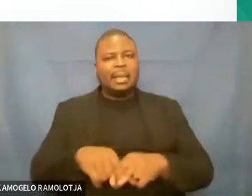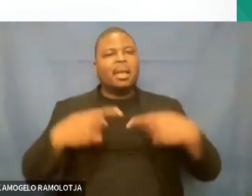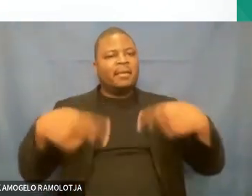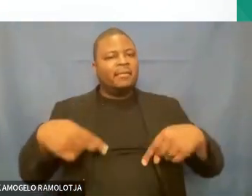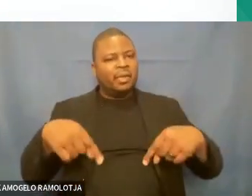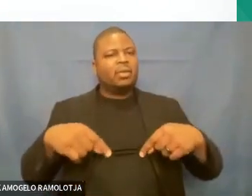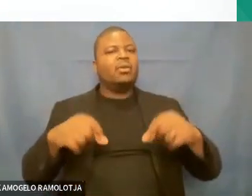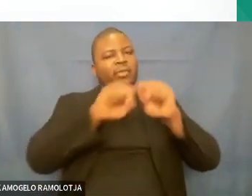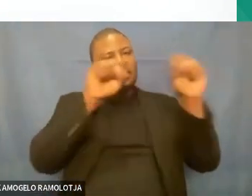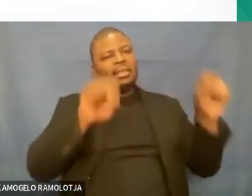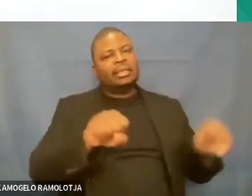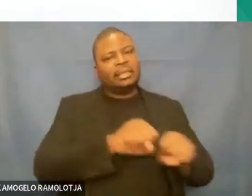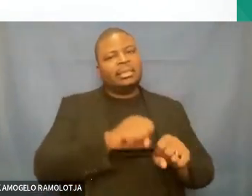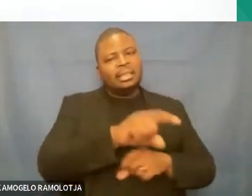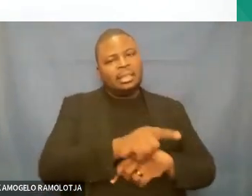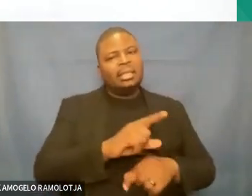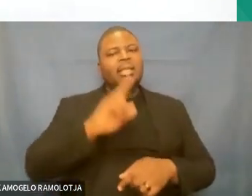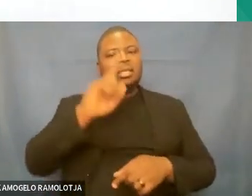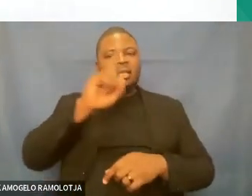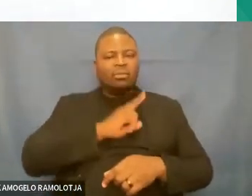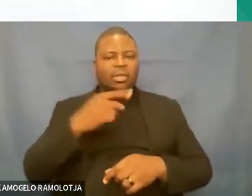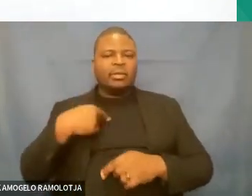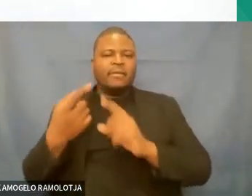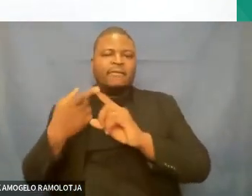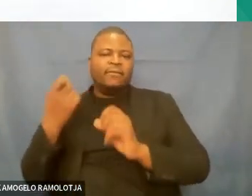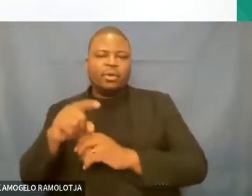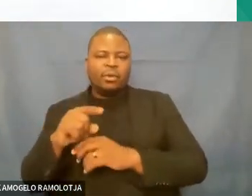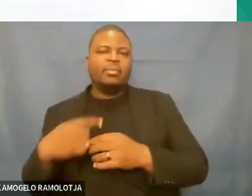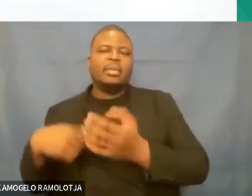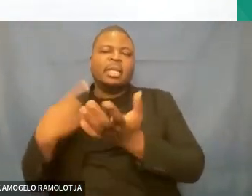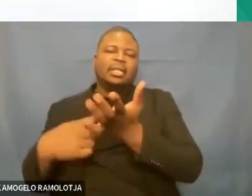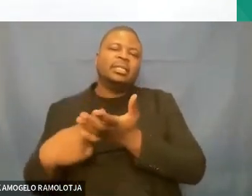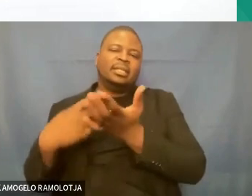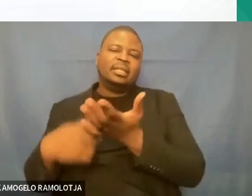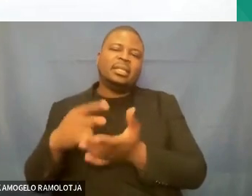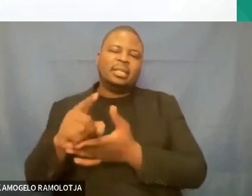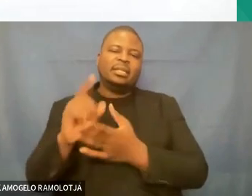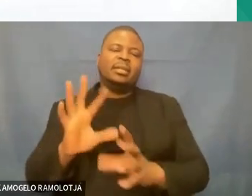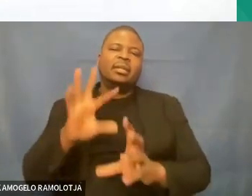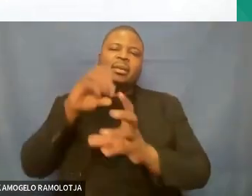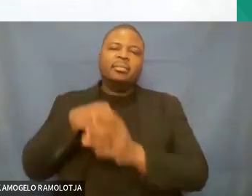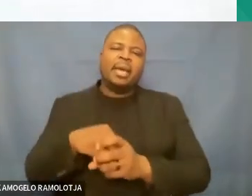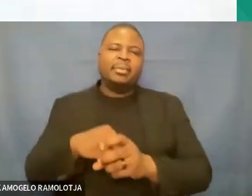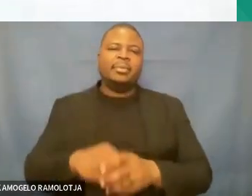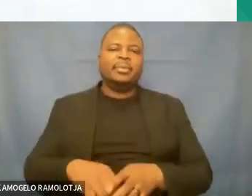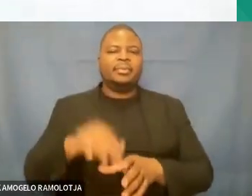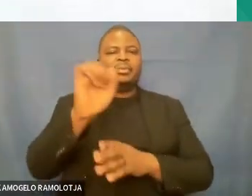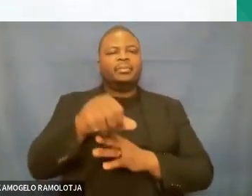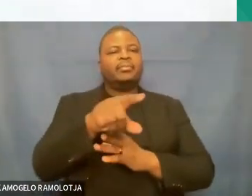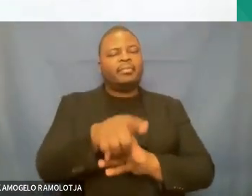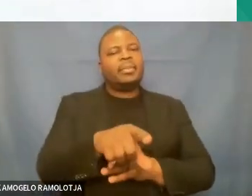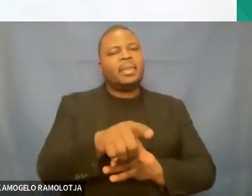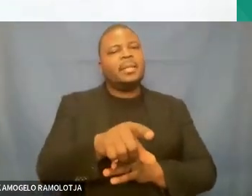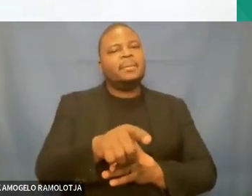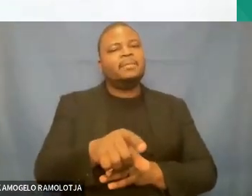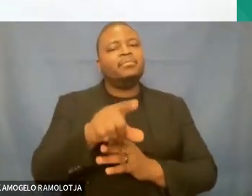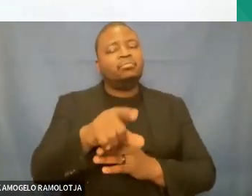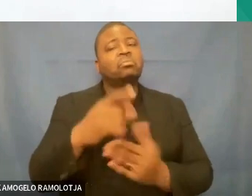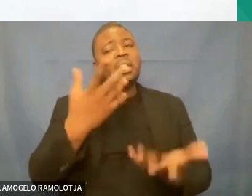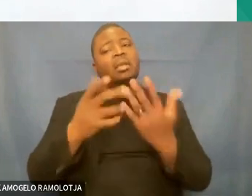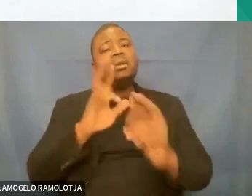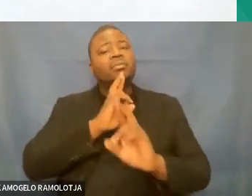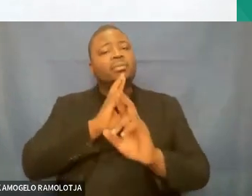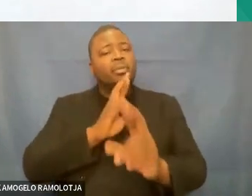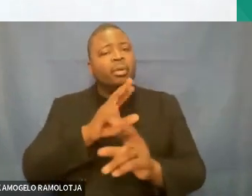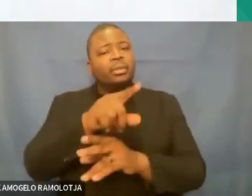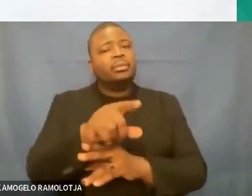touched on this within the discussion, that in reality, our young people are not going to want to report this violation. And